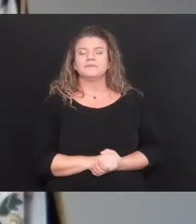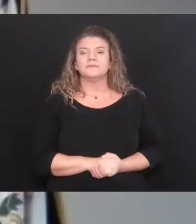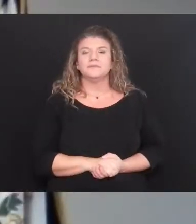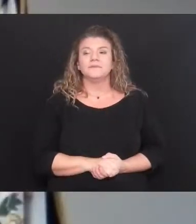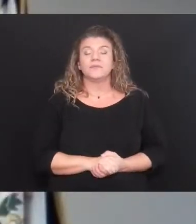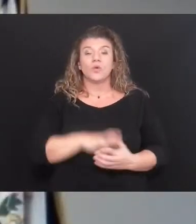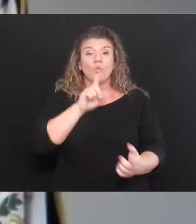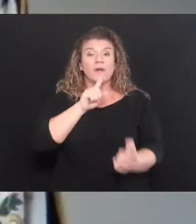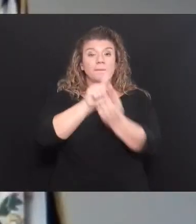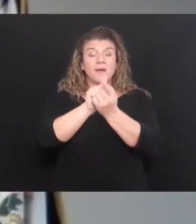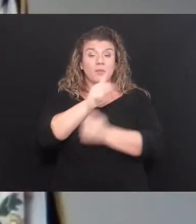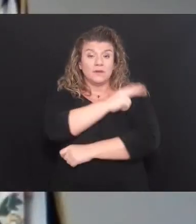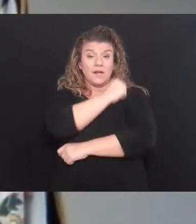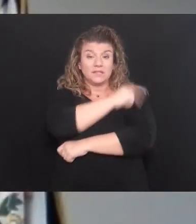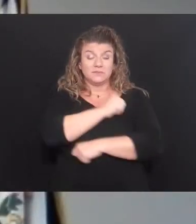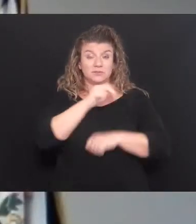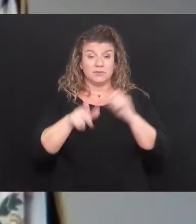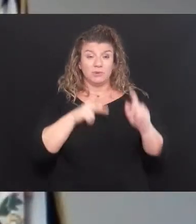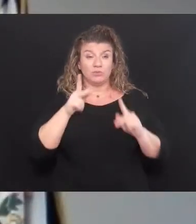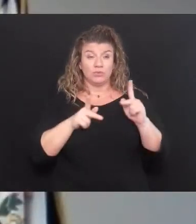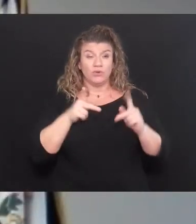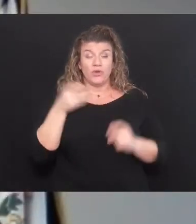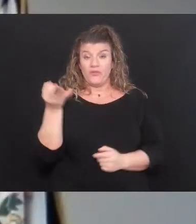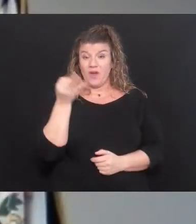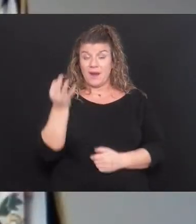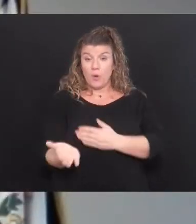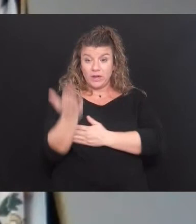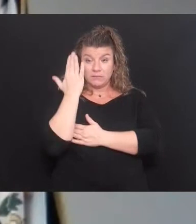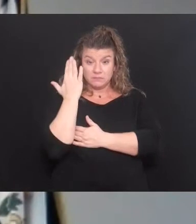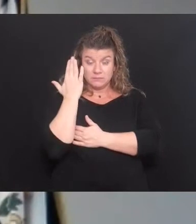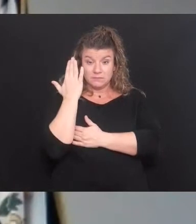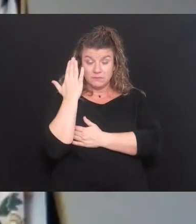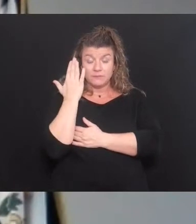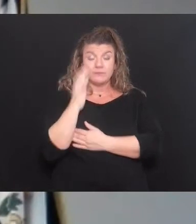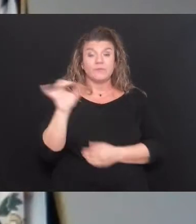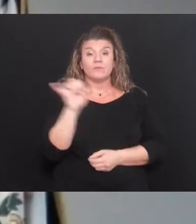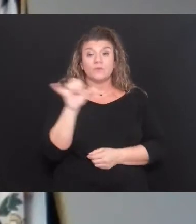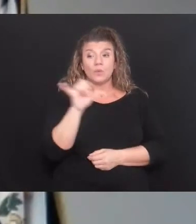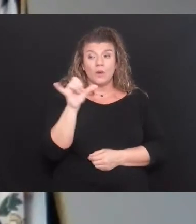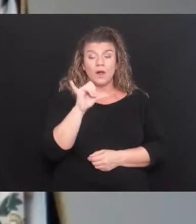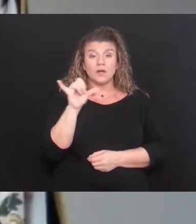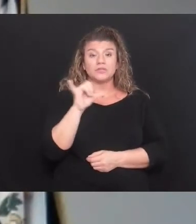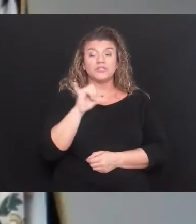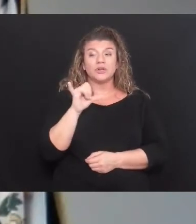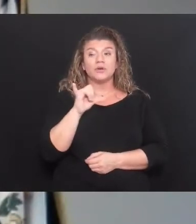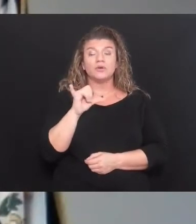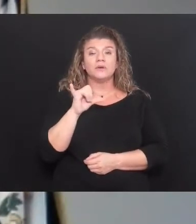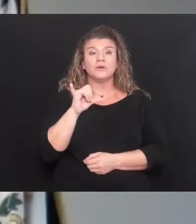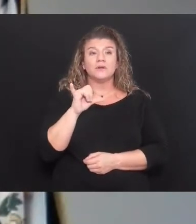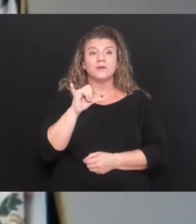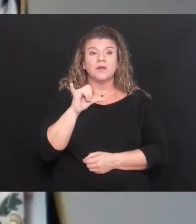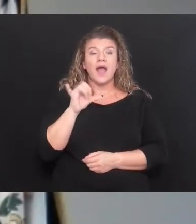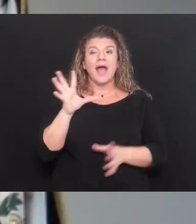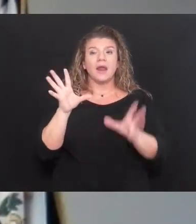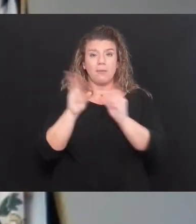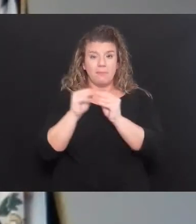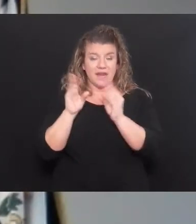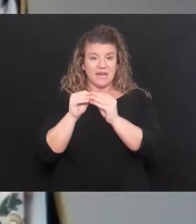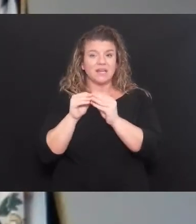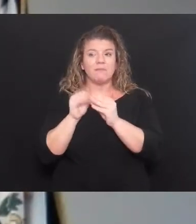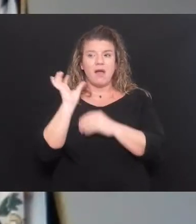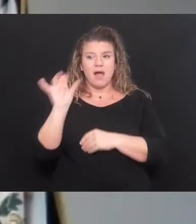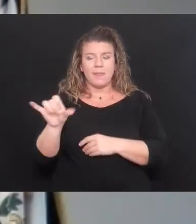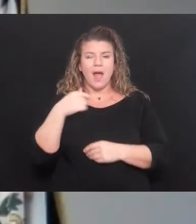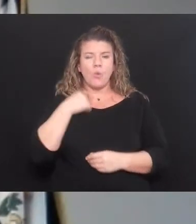met with the hospital folks Friday morning. We also have been in discussions this morning about that. We're trying to look